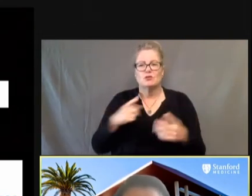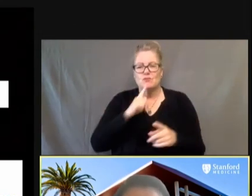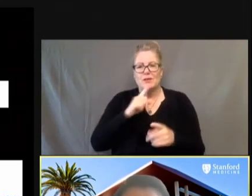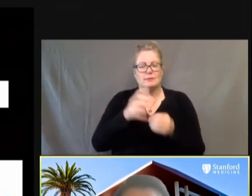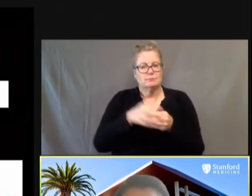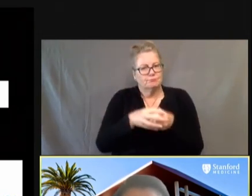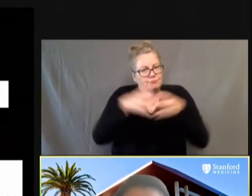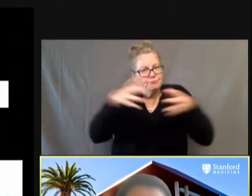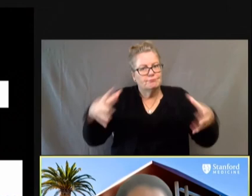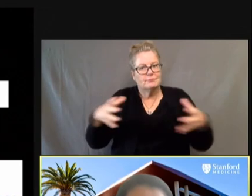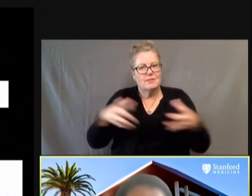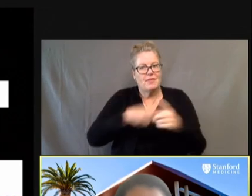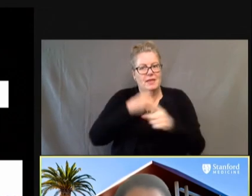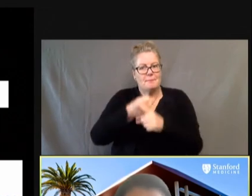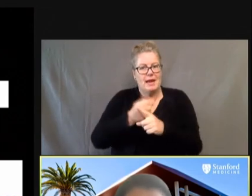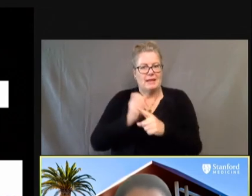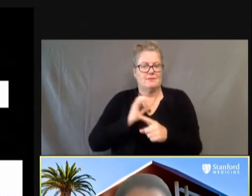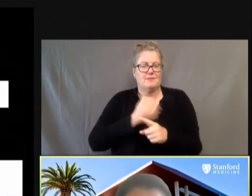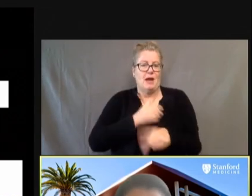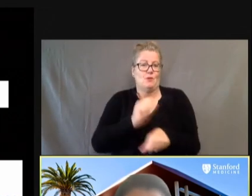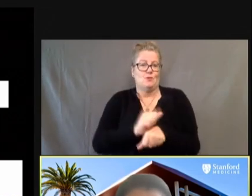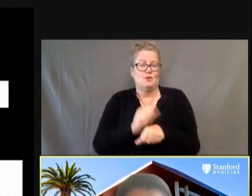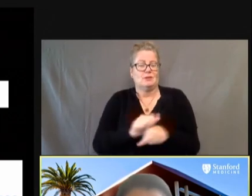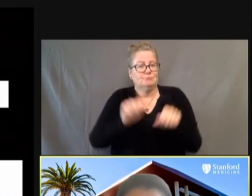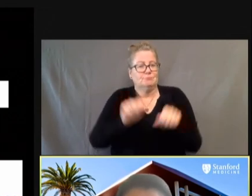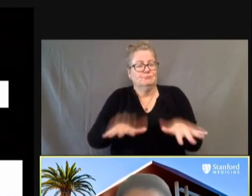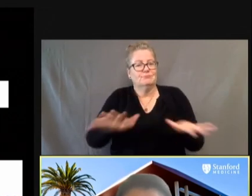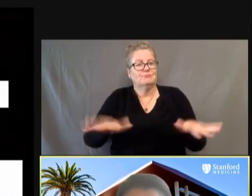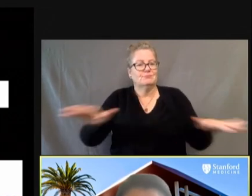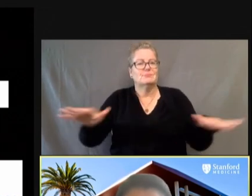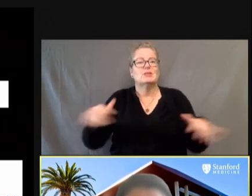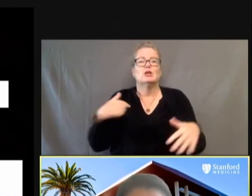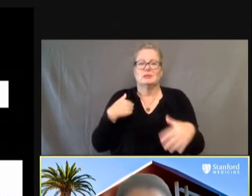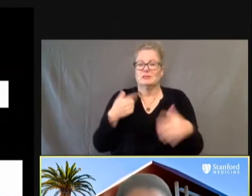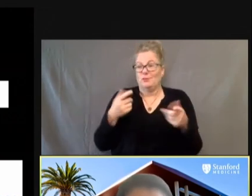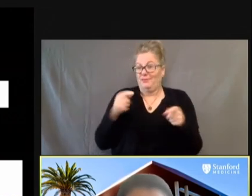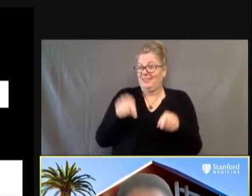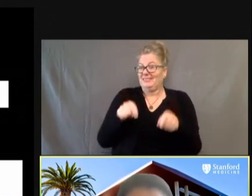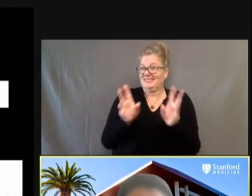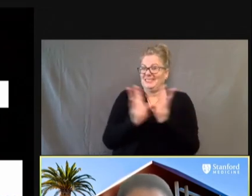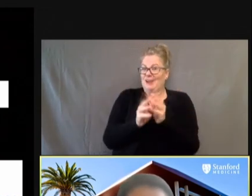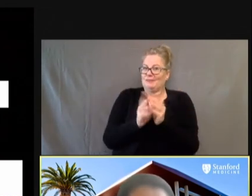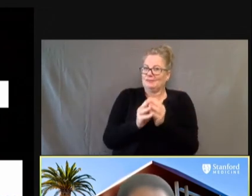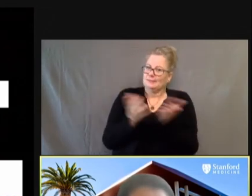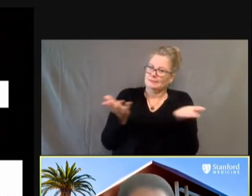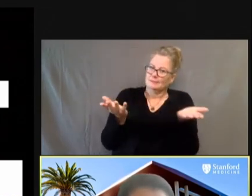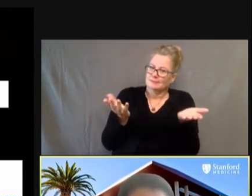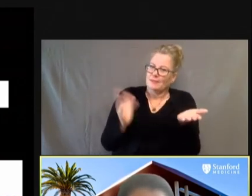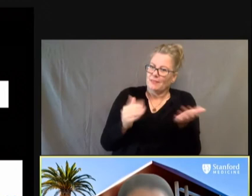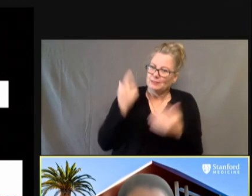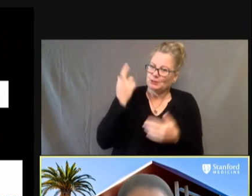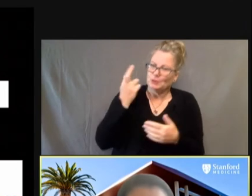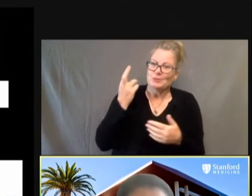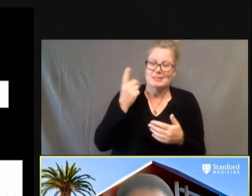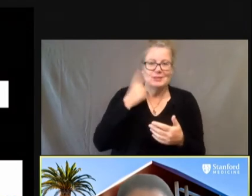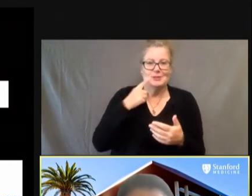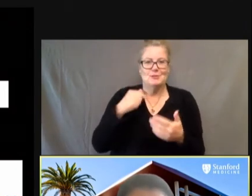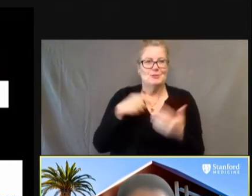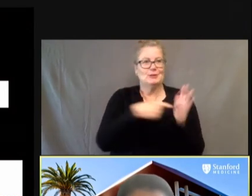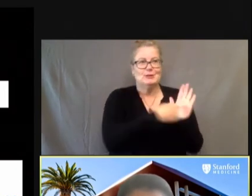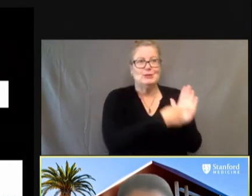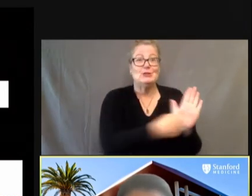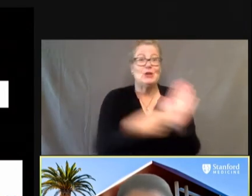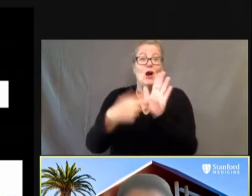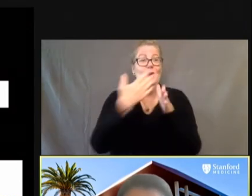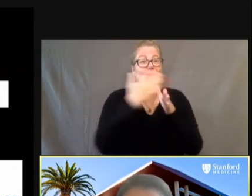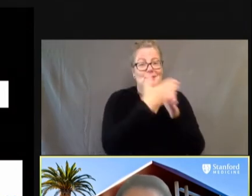So this was really one of the reasons for developing the conference. And so on the left of this slide, you'll see the banner for this